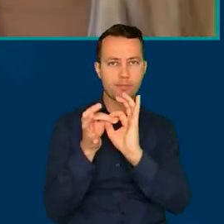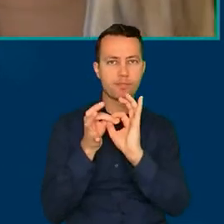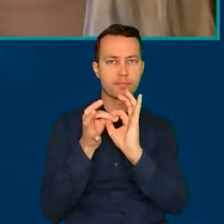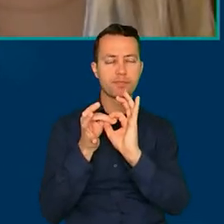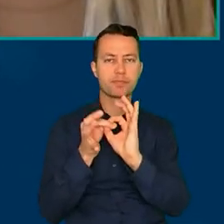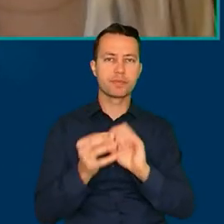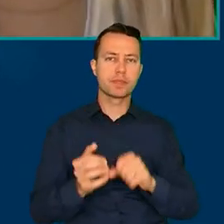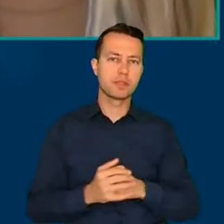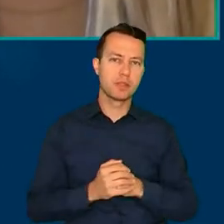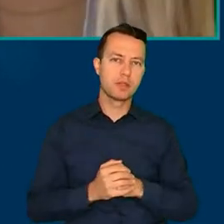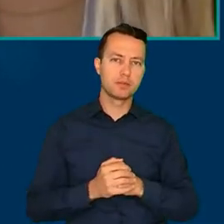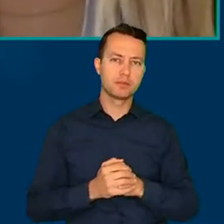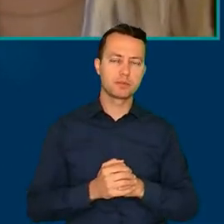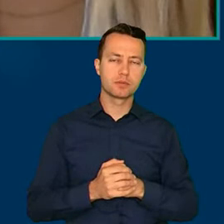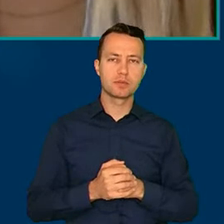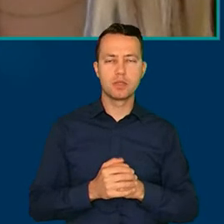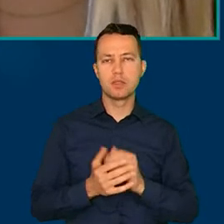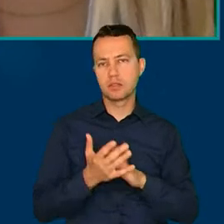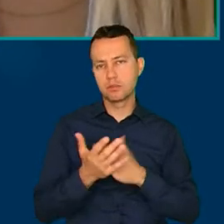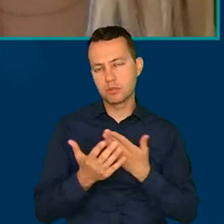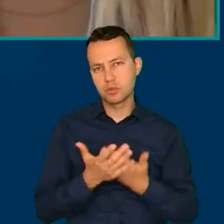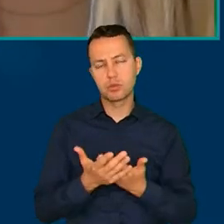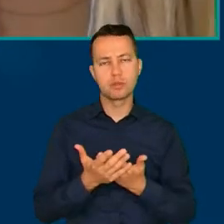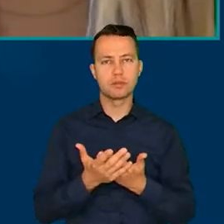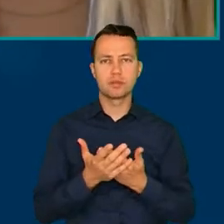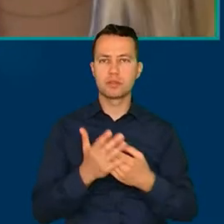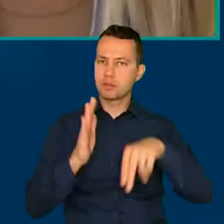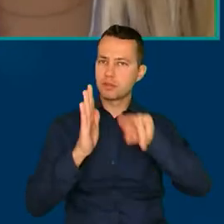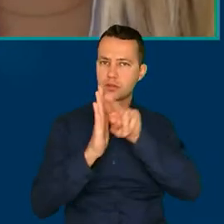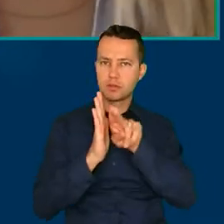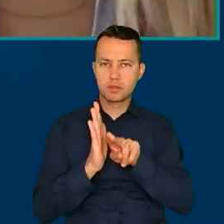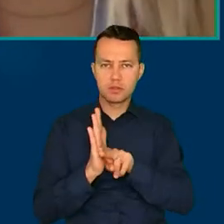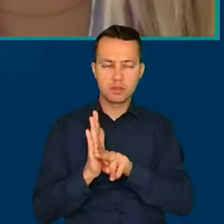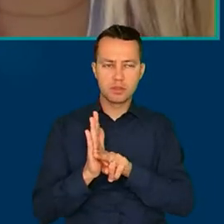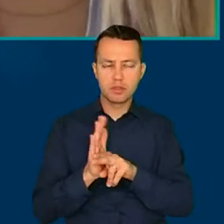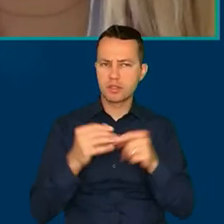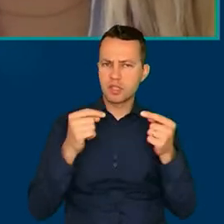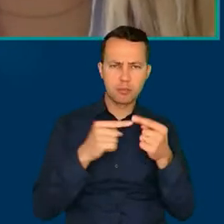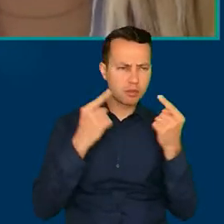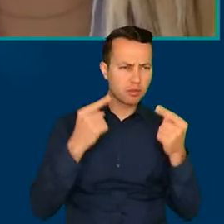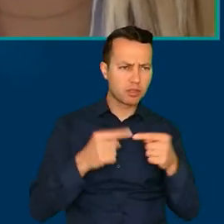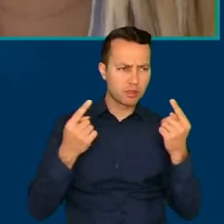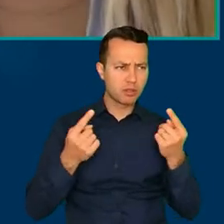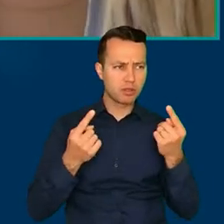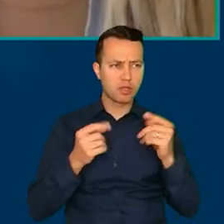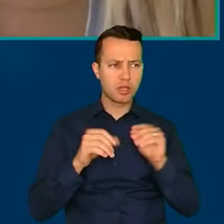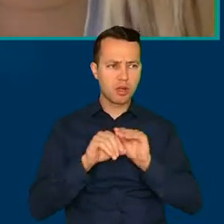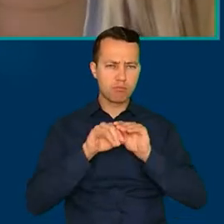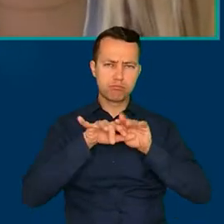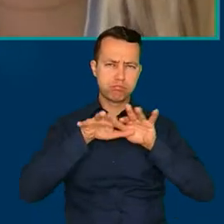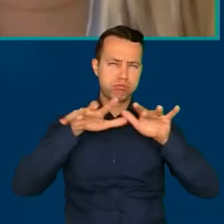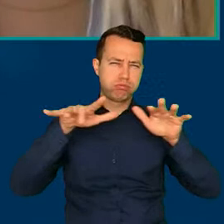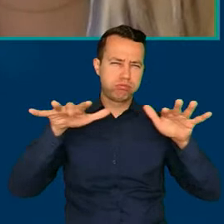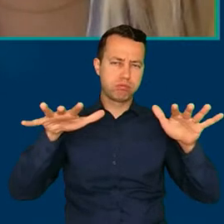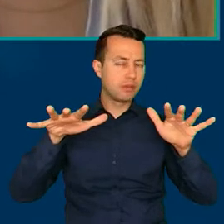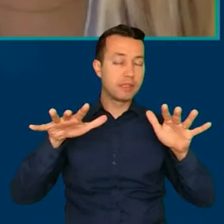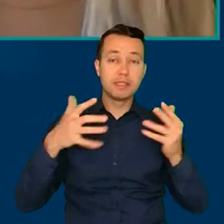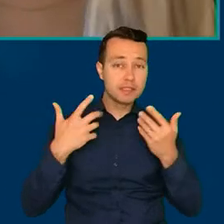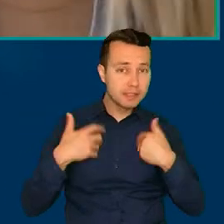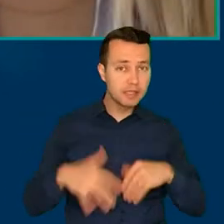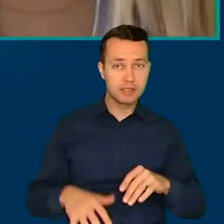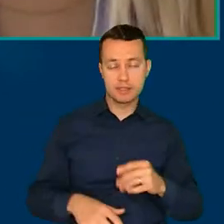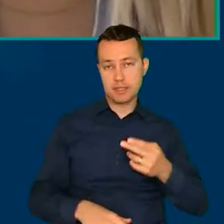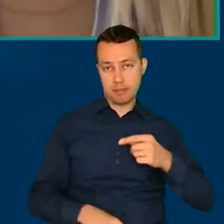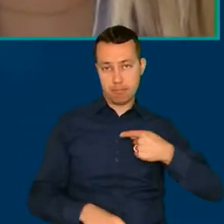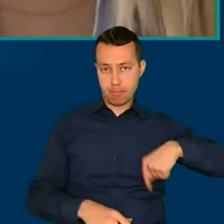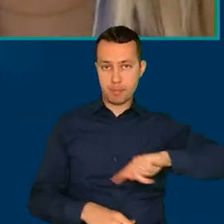initiatives, just to promote clarity in the market and streamlined approaches and efficiency, which can also save costs. We also have training programs. I